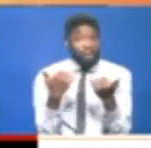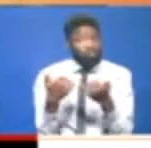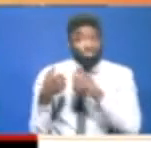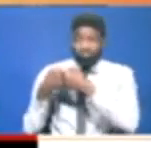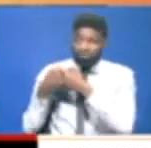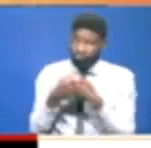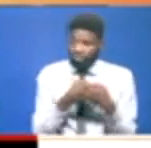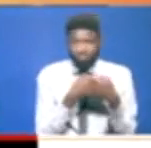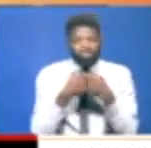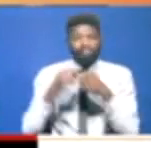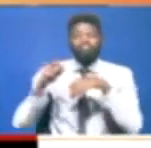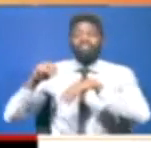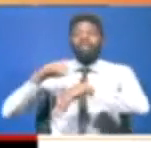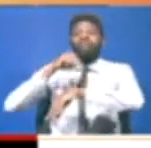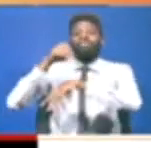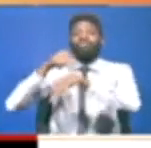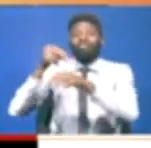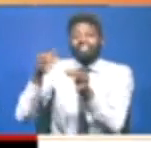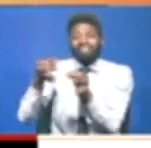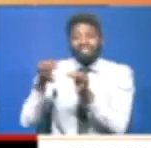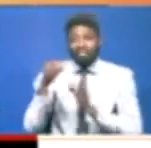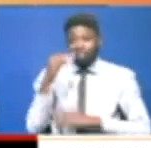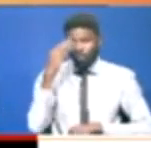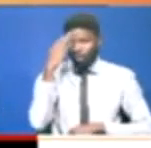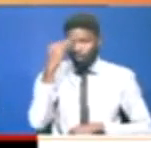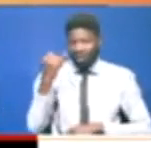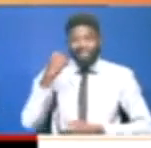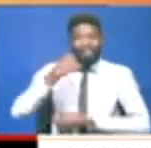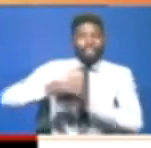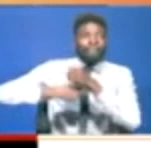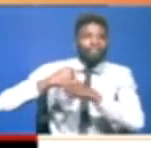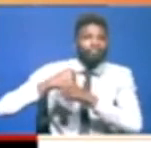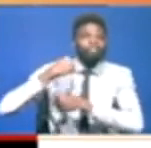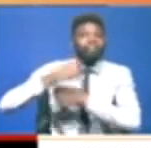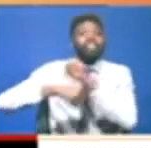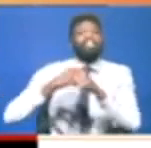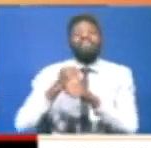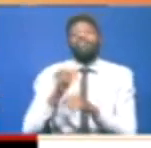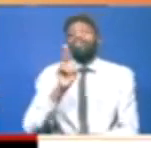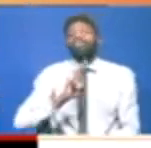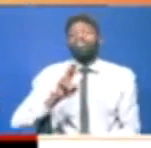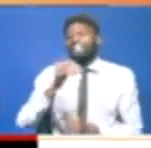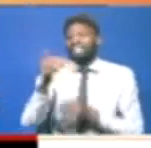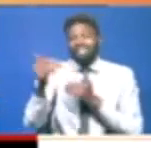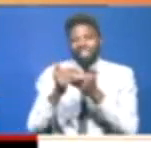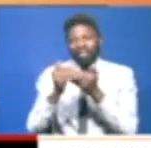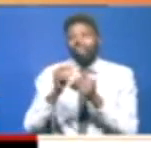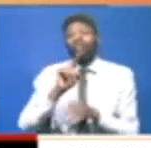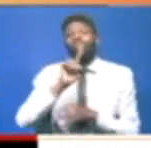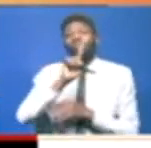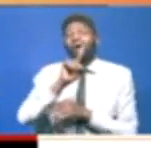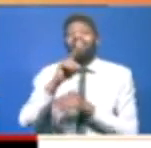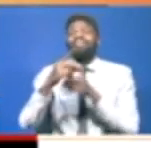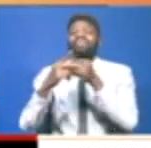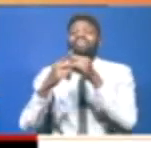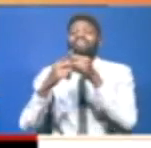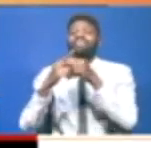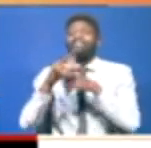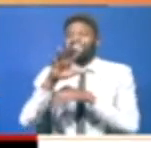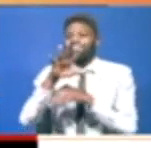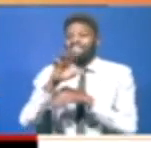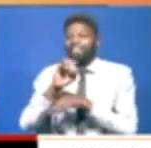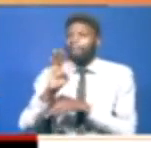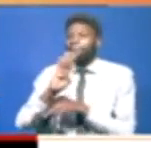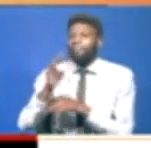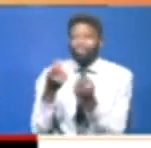Treasury, because every year it is spending around 170 billion shillings, well, around 150 billion shillings, you